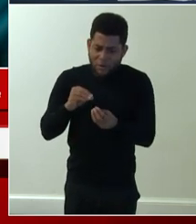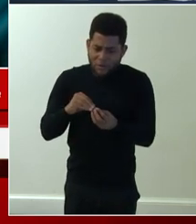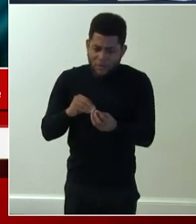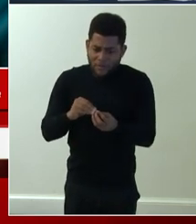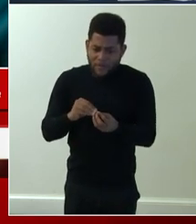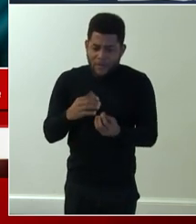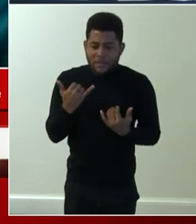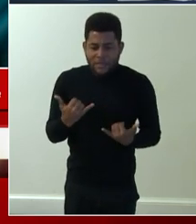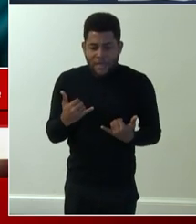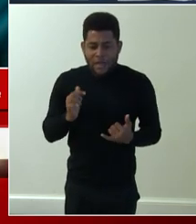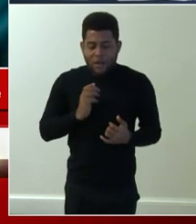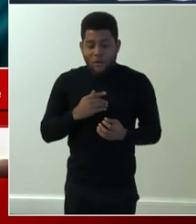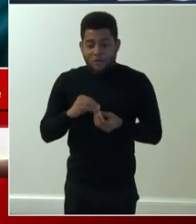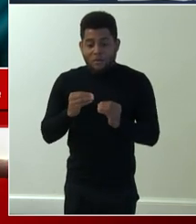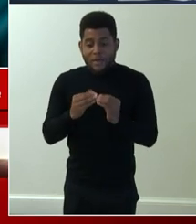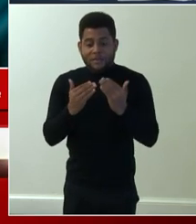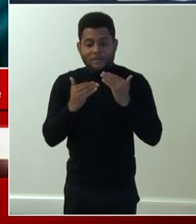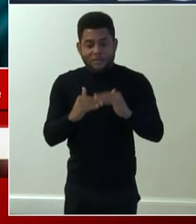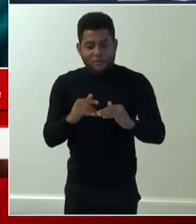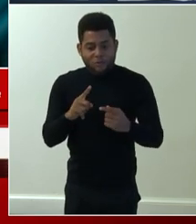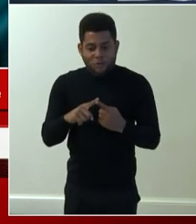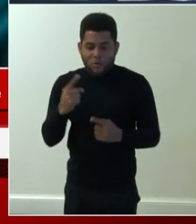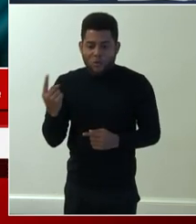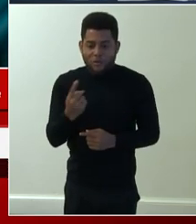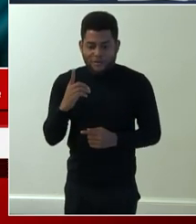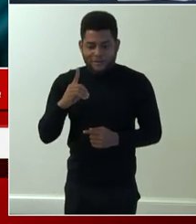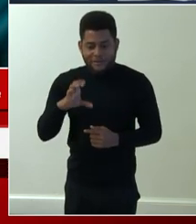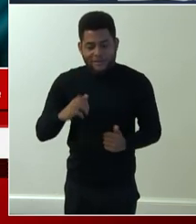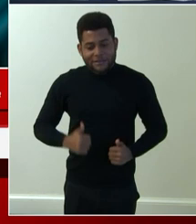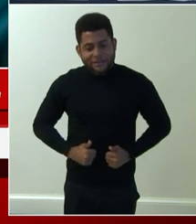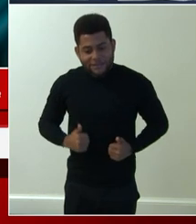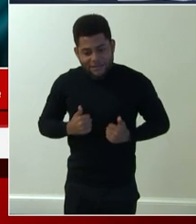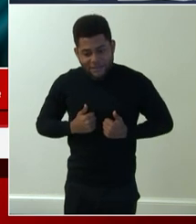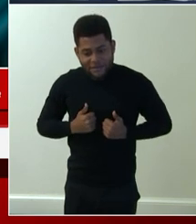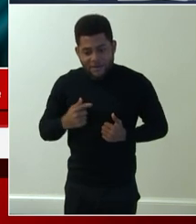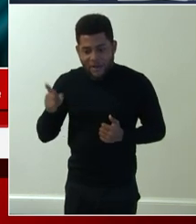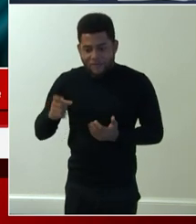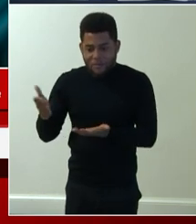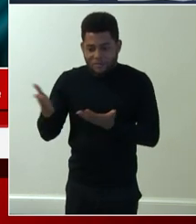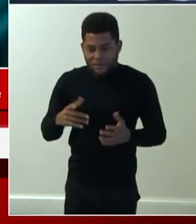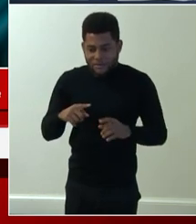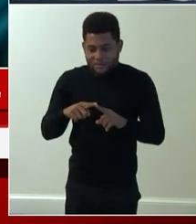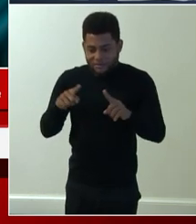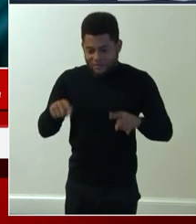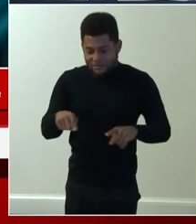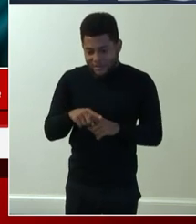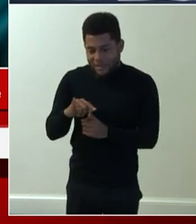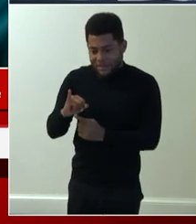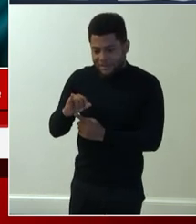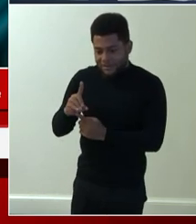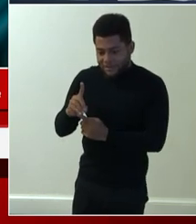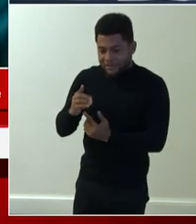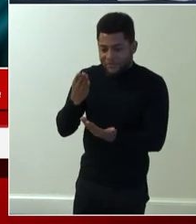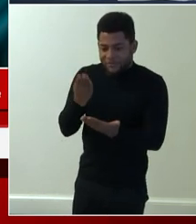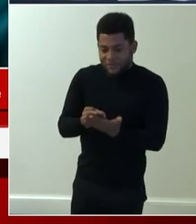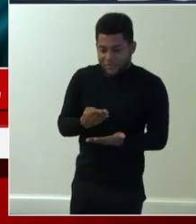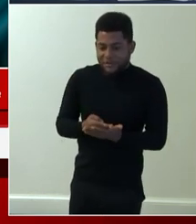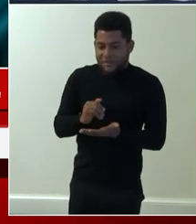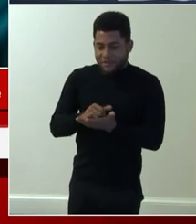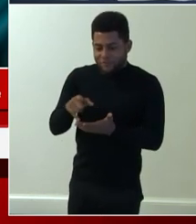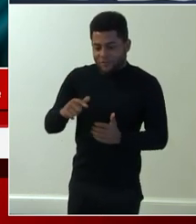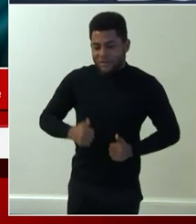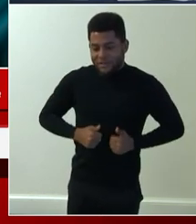now to DC residents, and so DC residents must bring some form of identification with them that proves that they're a district